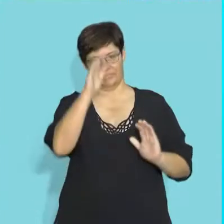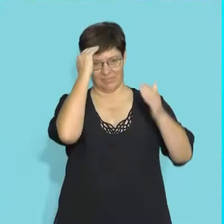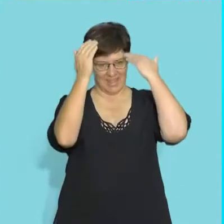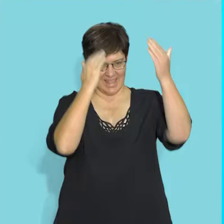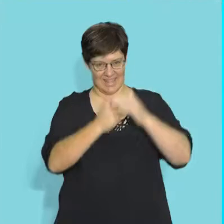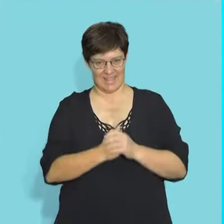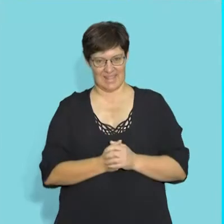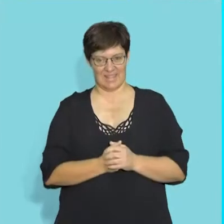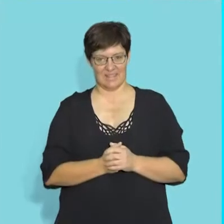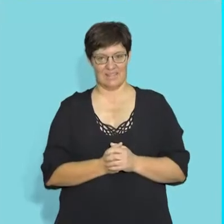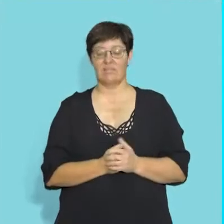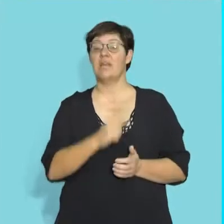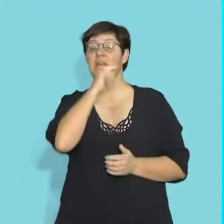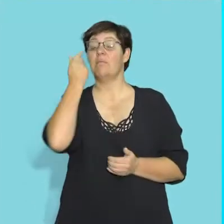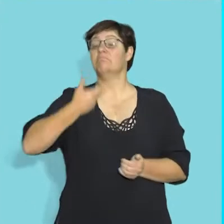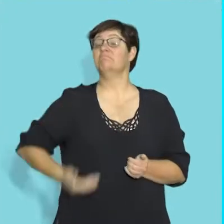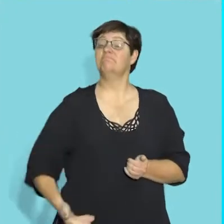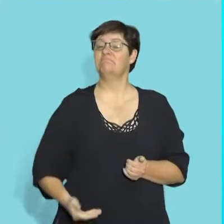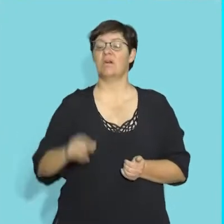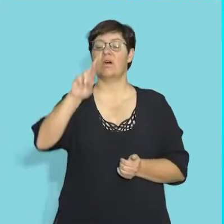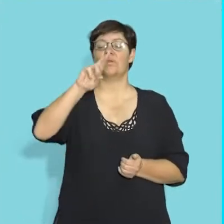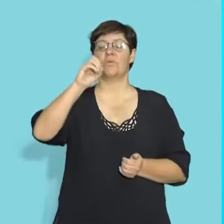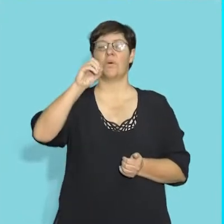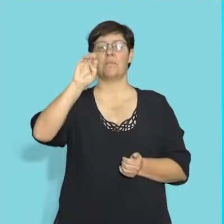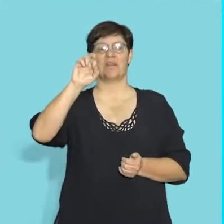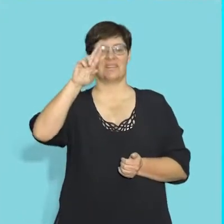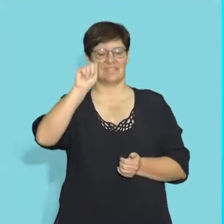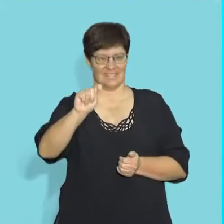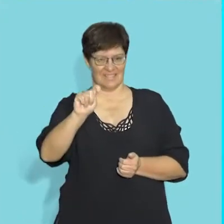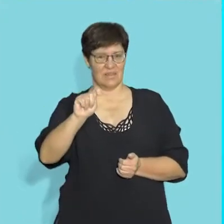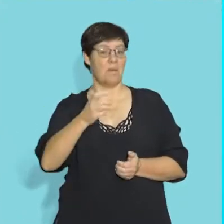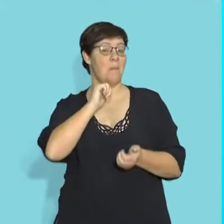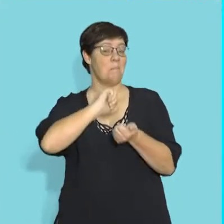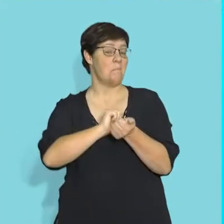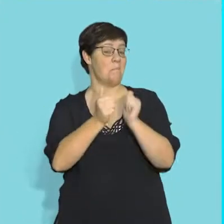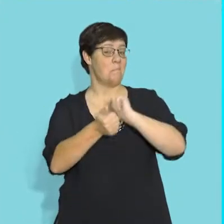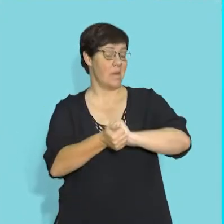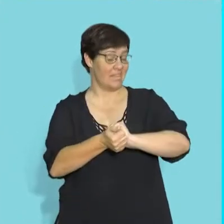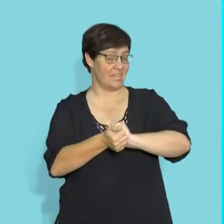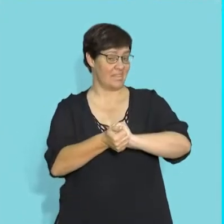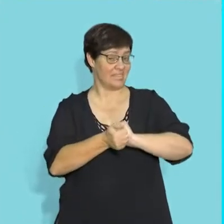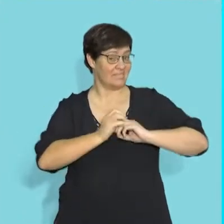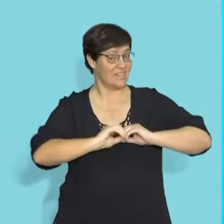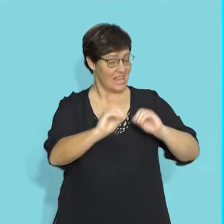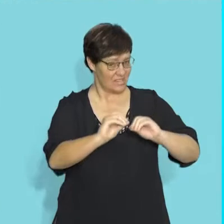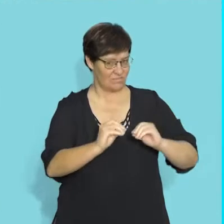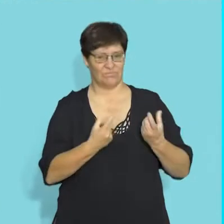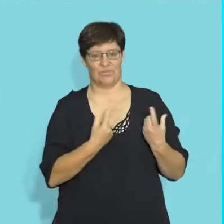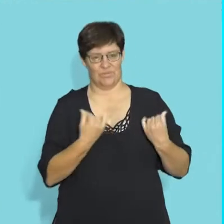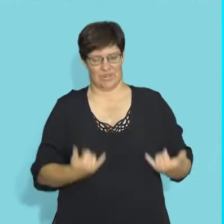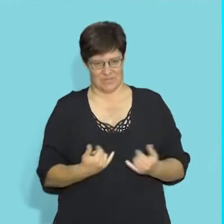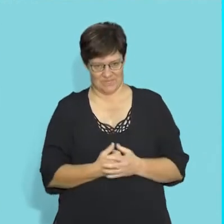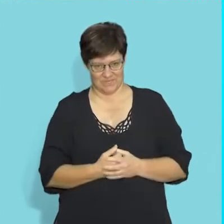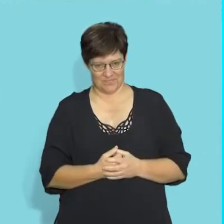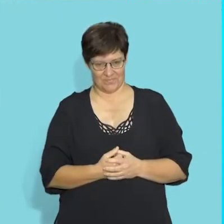Hello and welcome. My name is Robert and I'm going to be presenting your maths lesson today. It's great to be here. It's